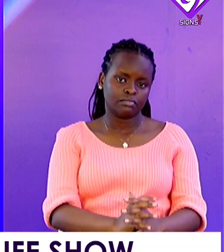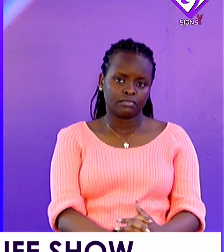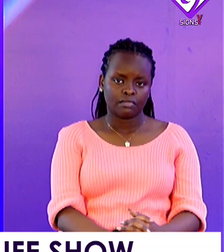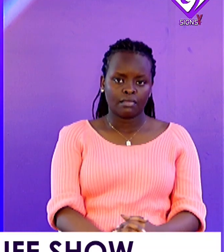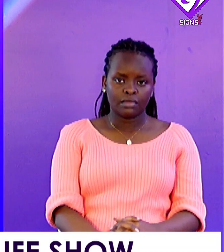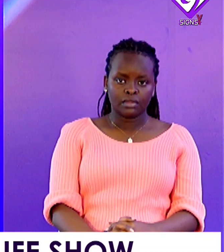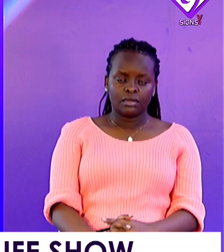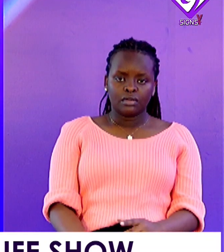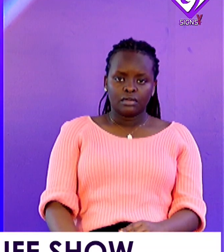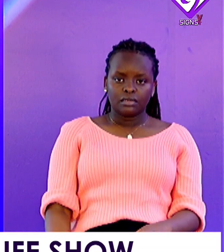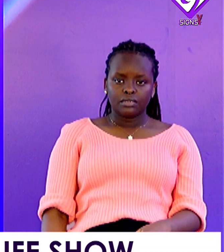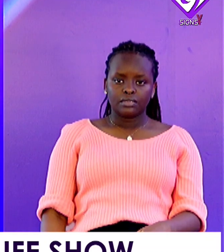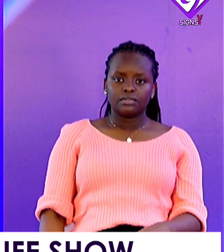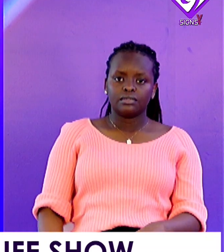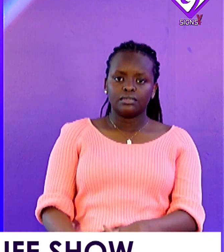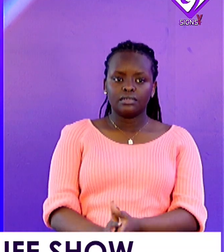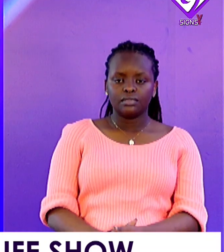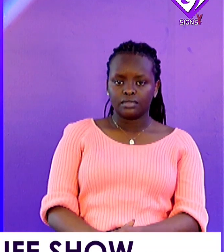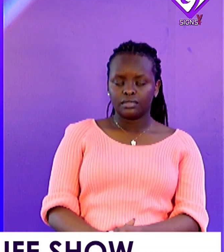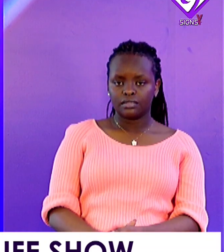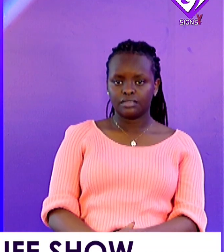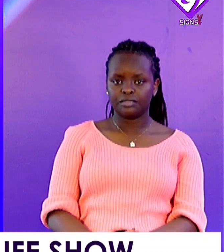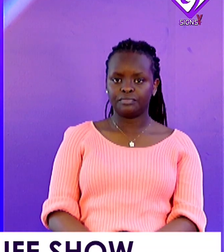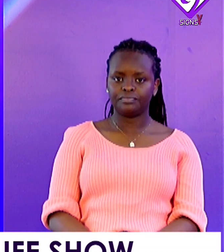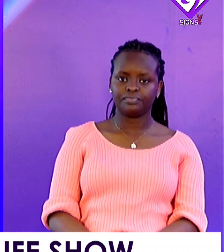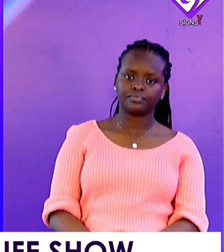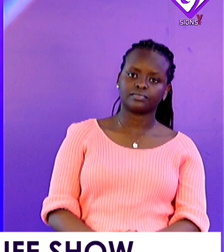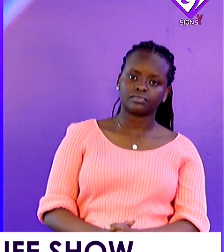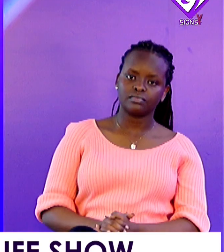your experience with the youth currently, are the youth